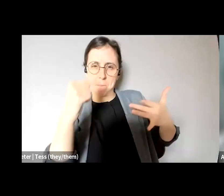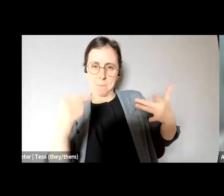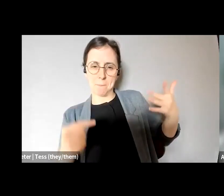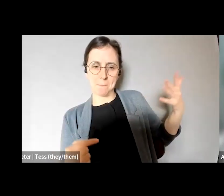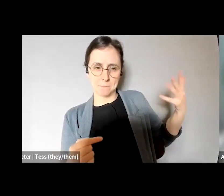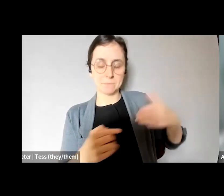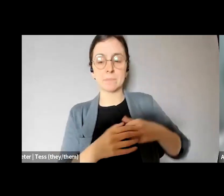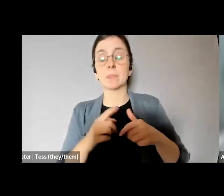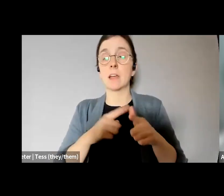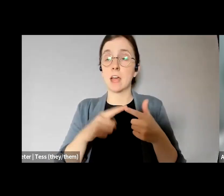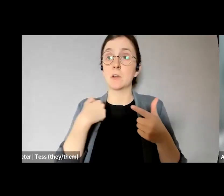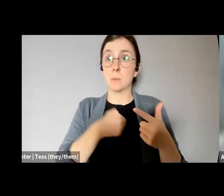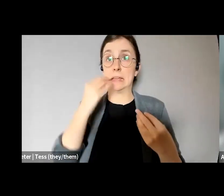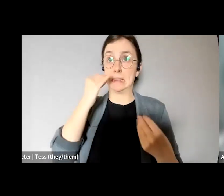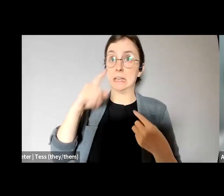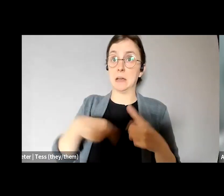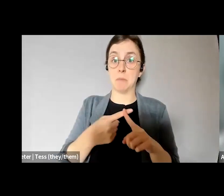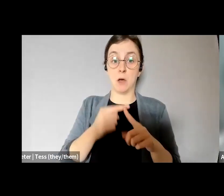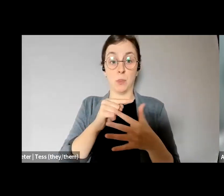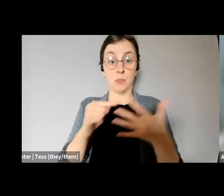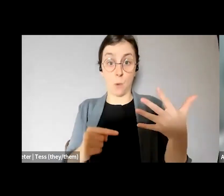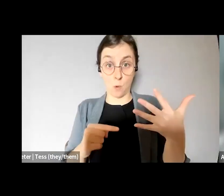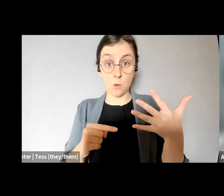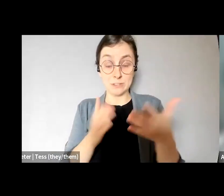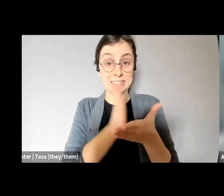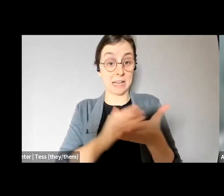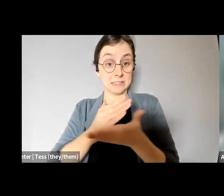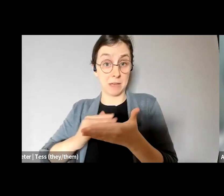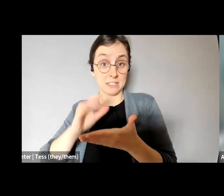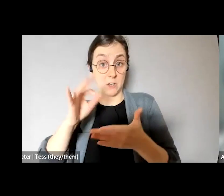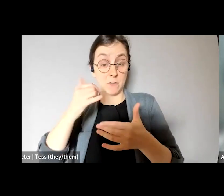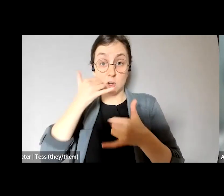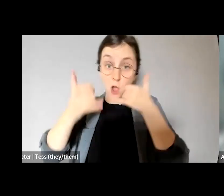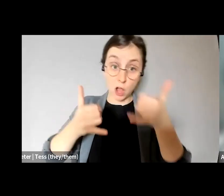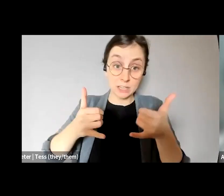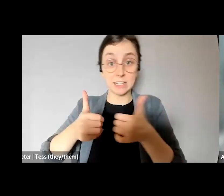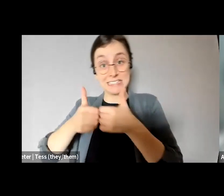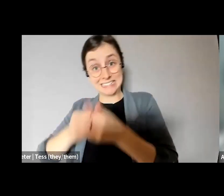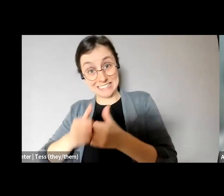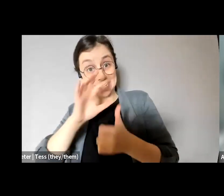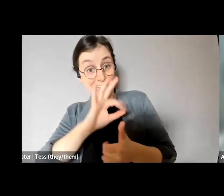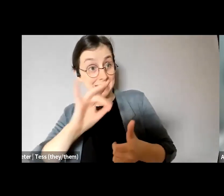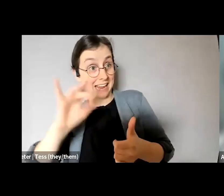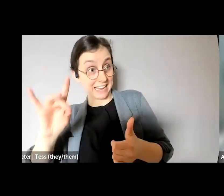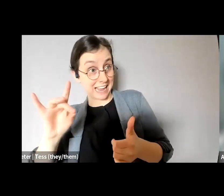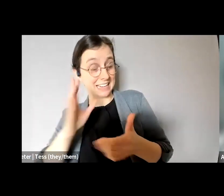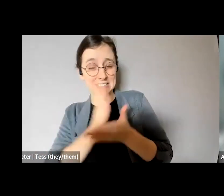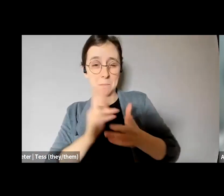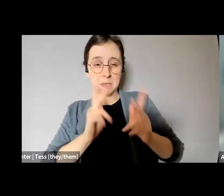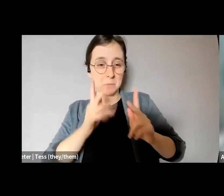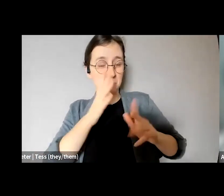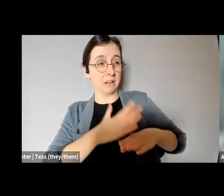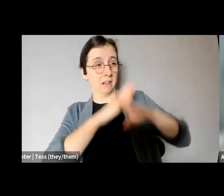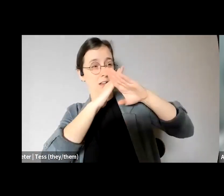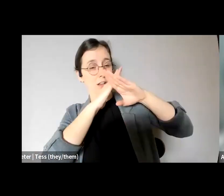then think about those particular aspects of calling or texting 988 that might be problematic, we also want to think